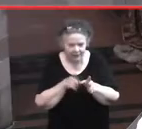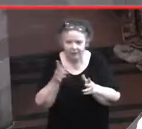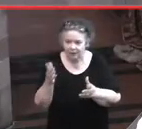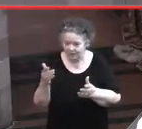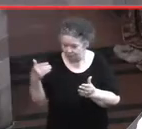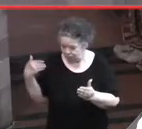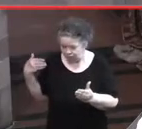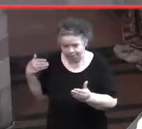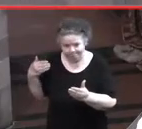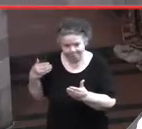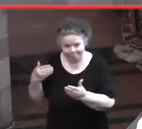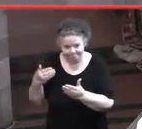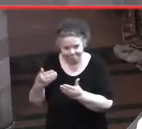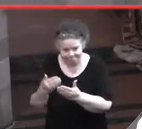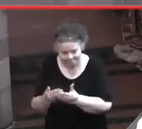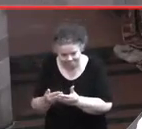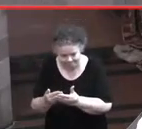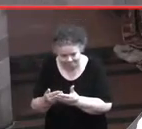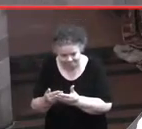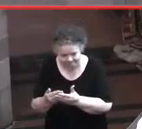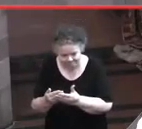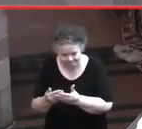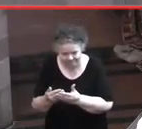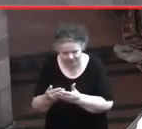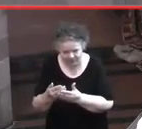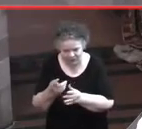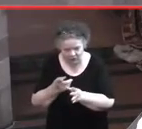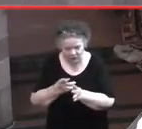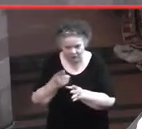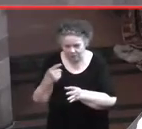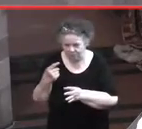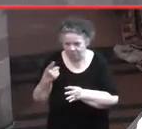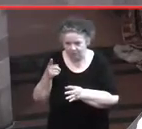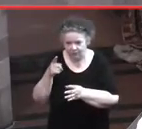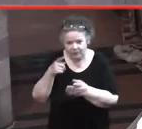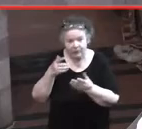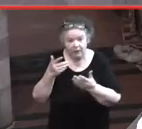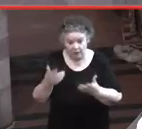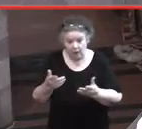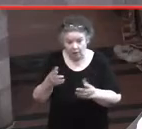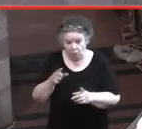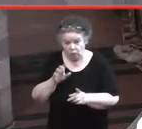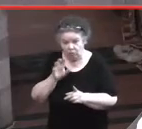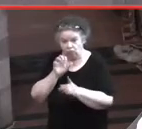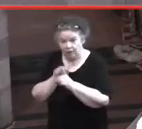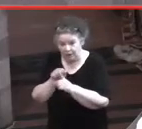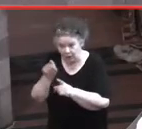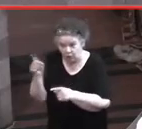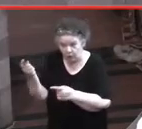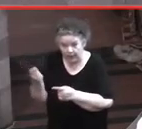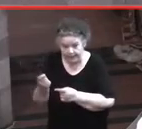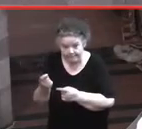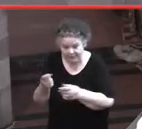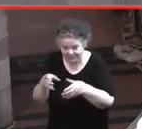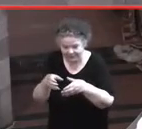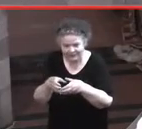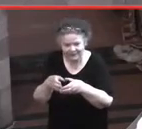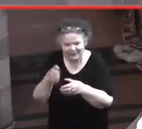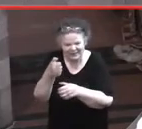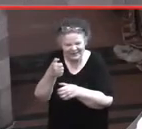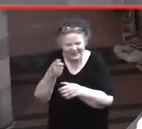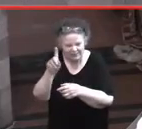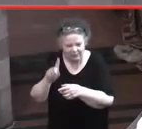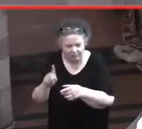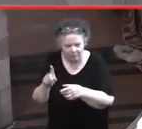that has happened to you in the past few years, and we recognize that you come as a cohort, like a